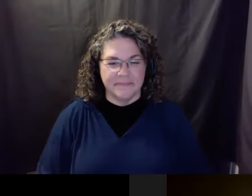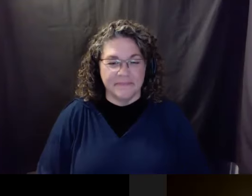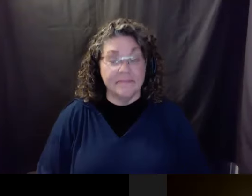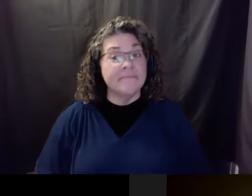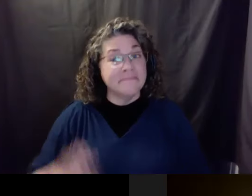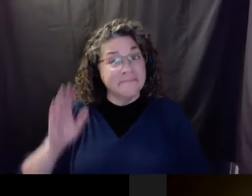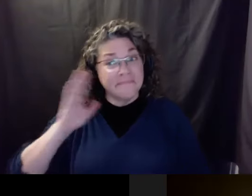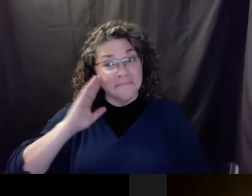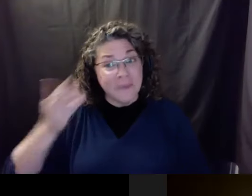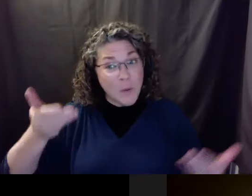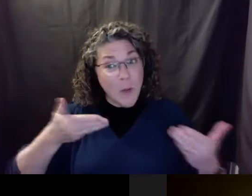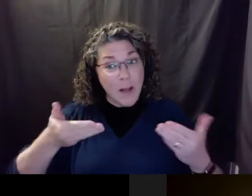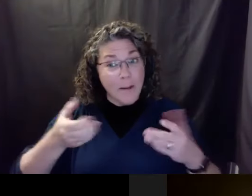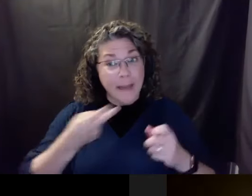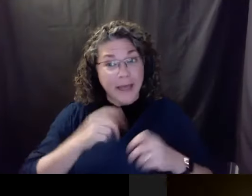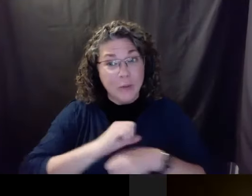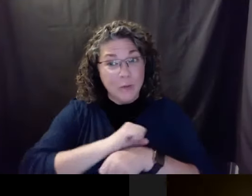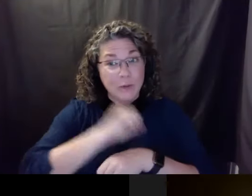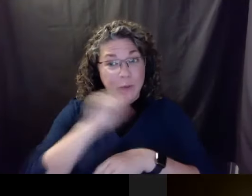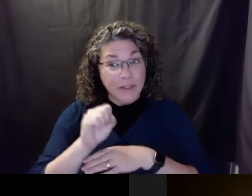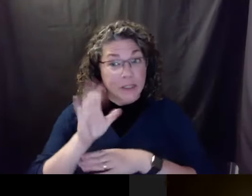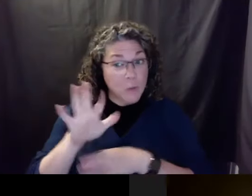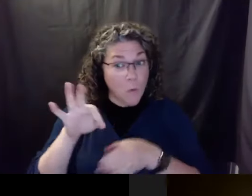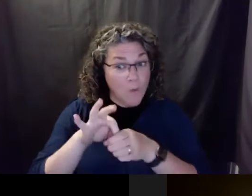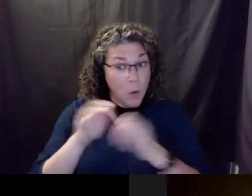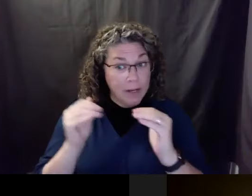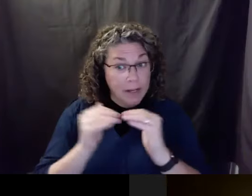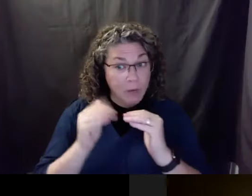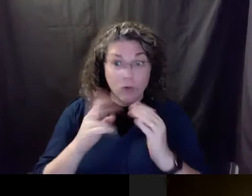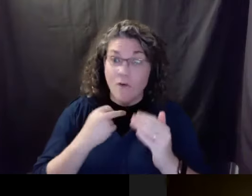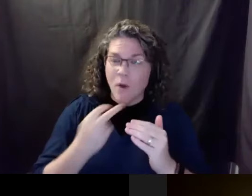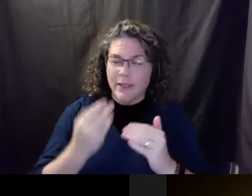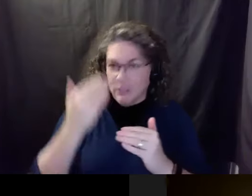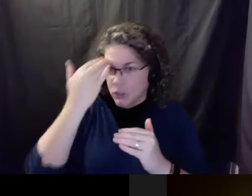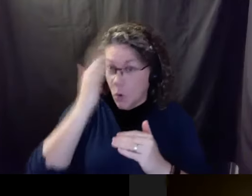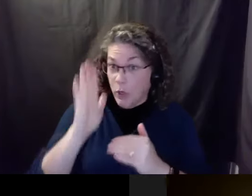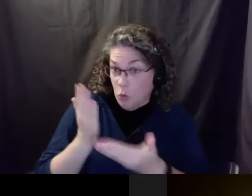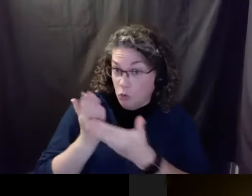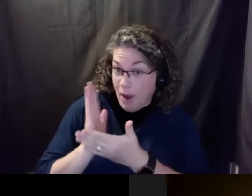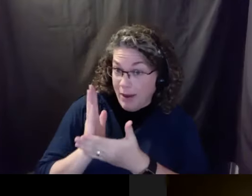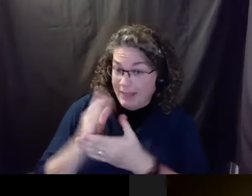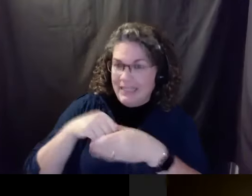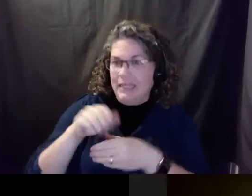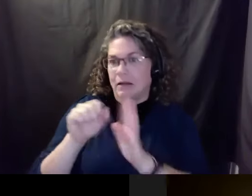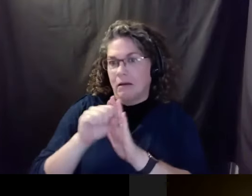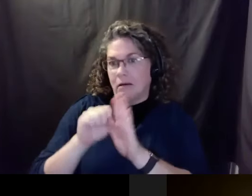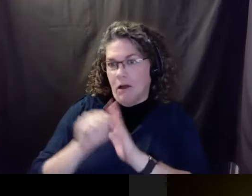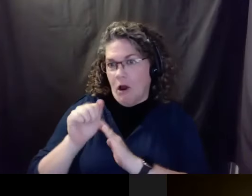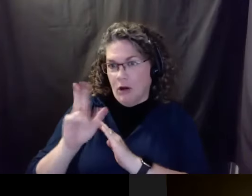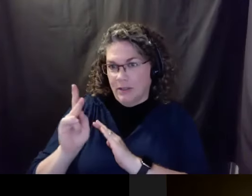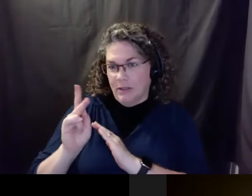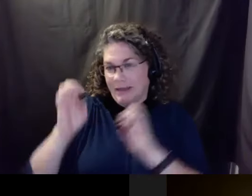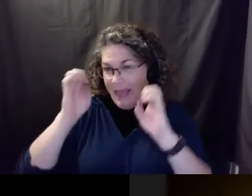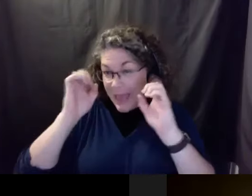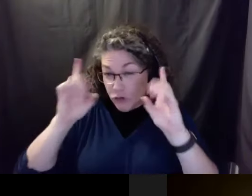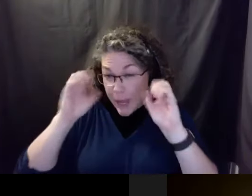Welcome back to Sources Your Vote Equals Your Voice, Knowing Your Rights in Arkansas, our educational